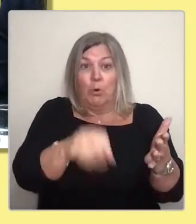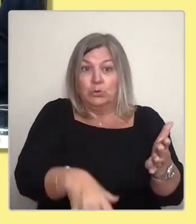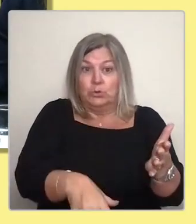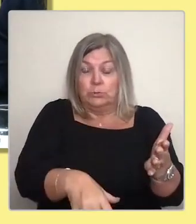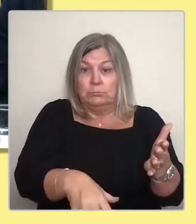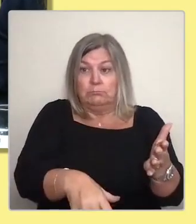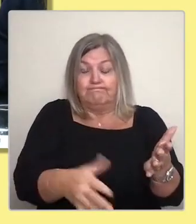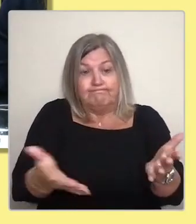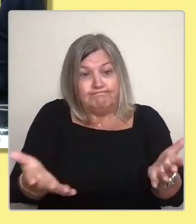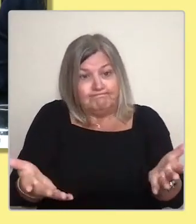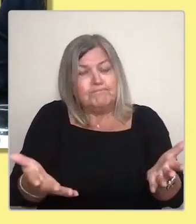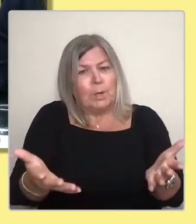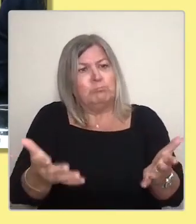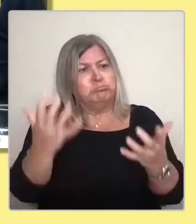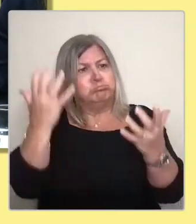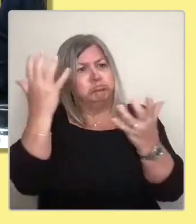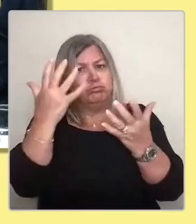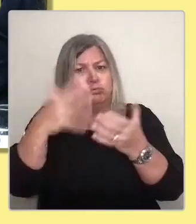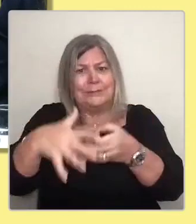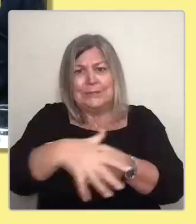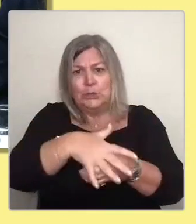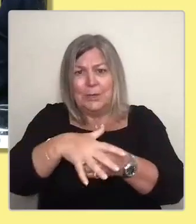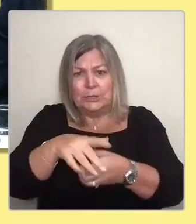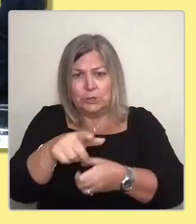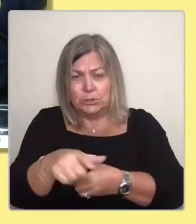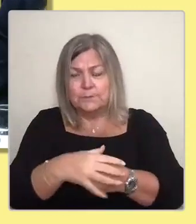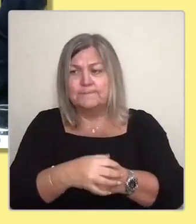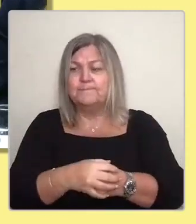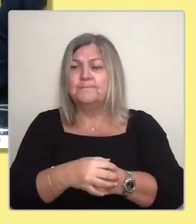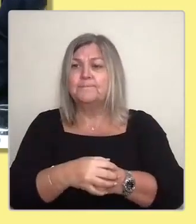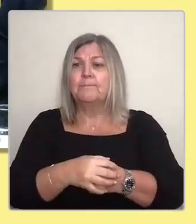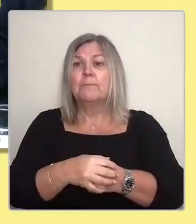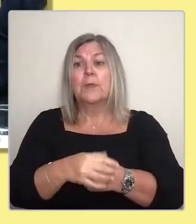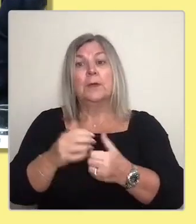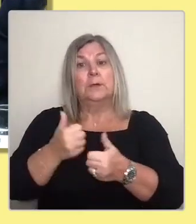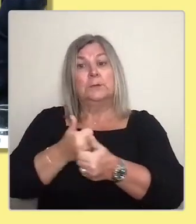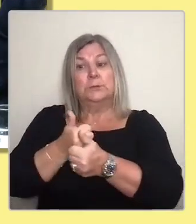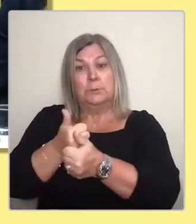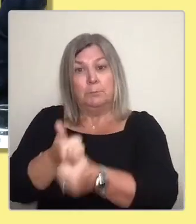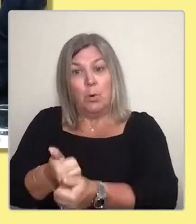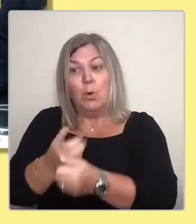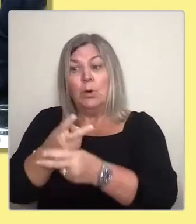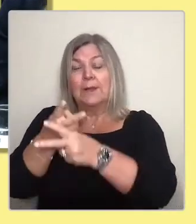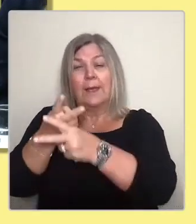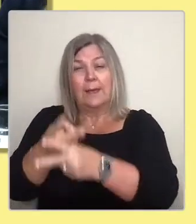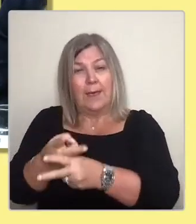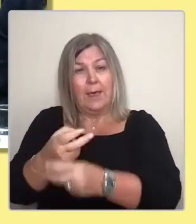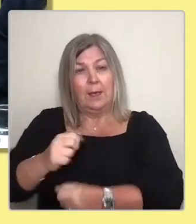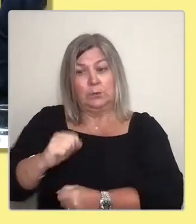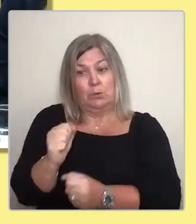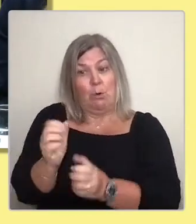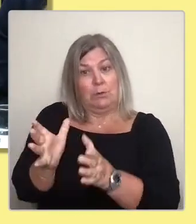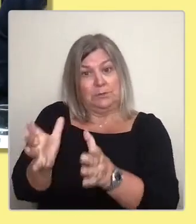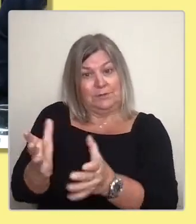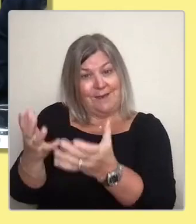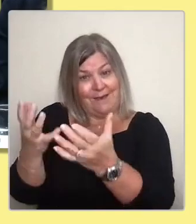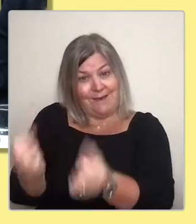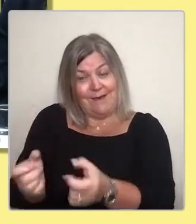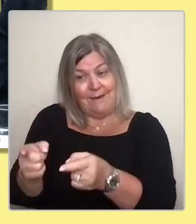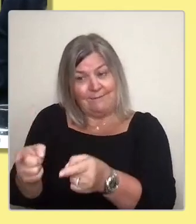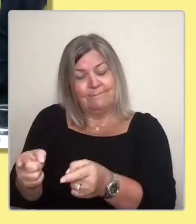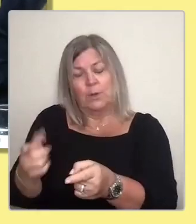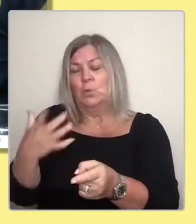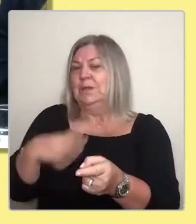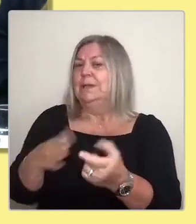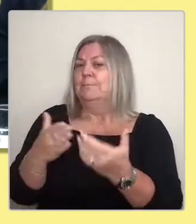In terms of the care and support that we have in Scotland, I think we actually need to do far more when it comes to wraparound